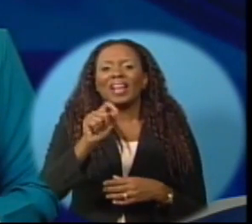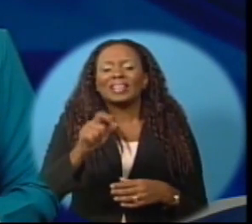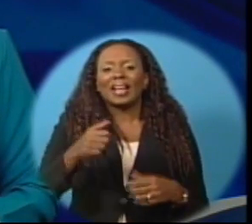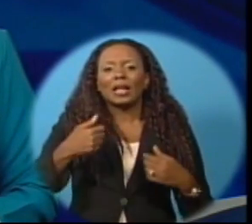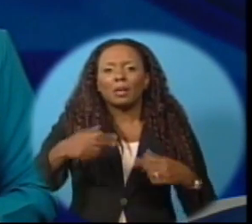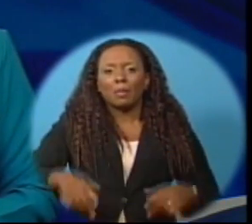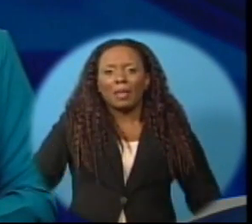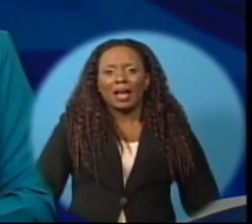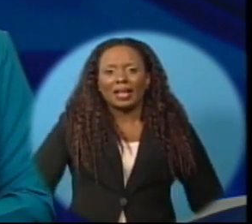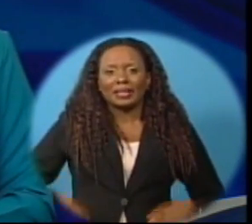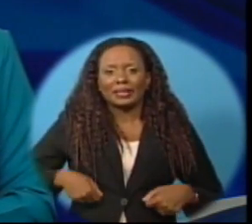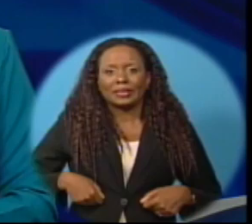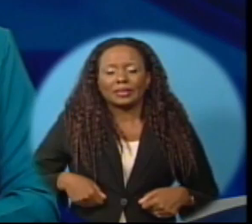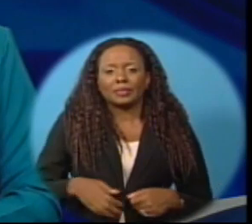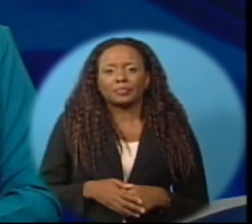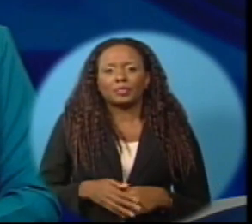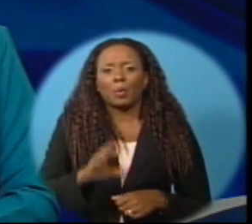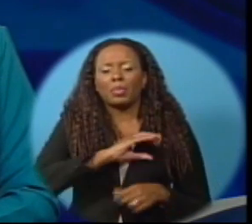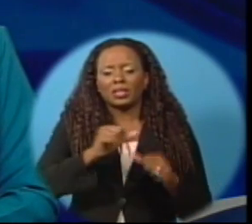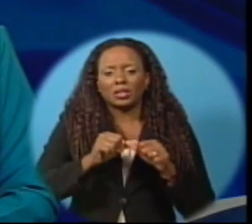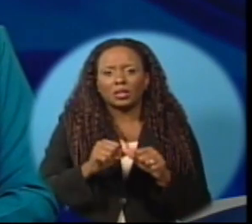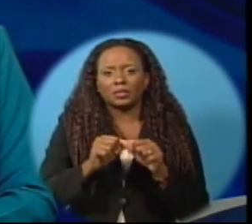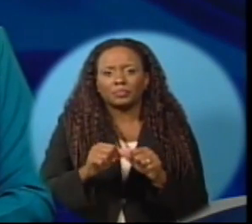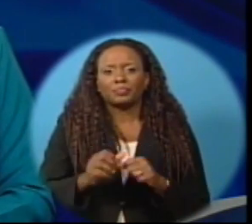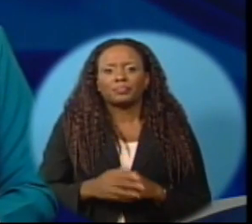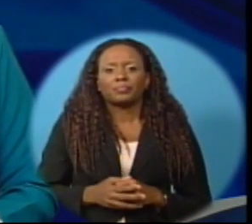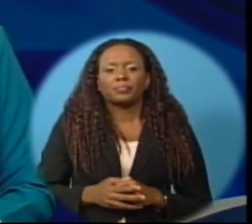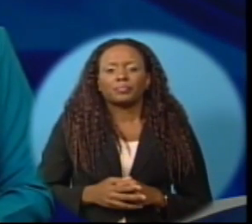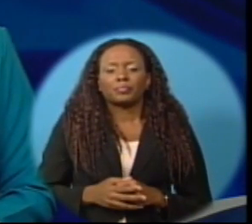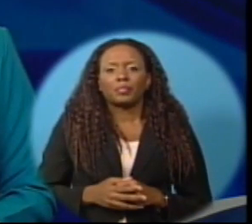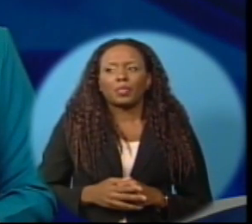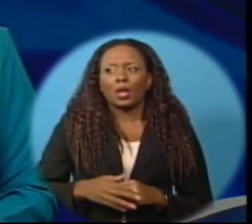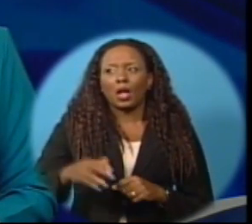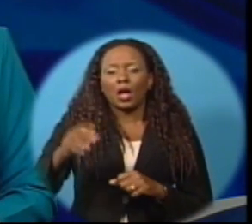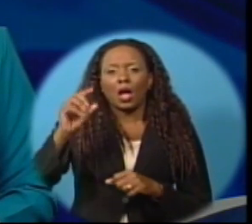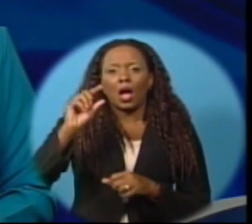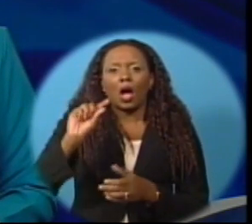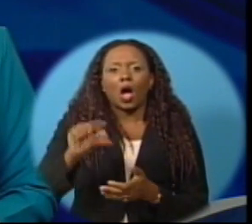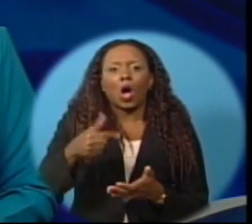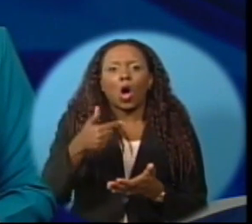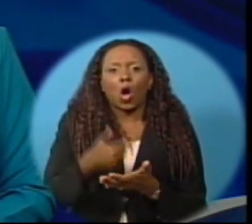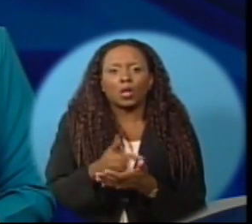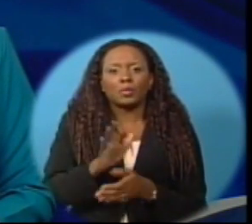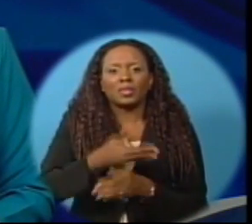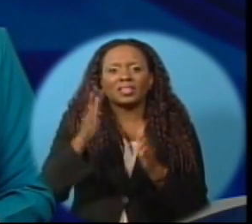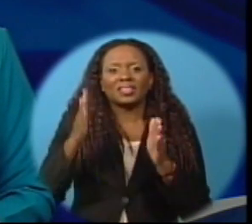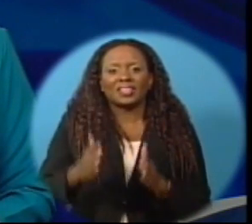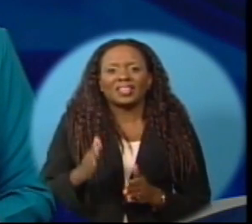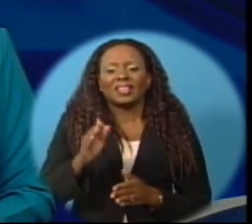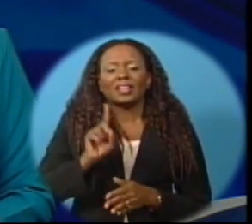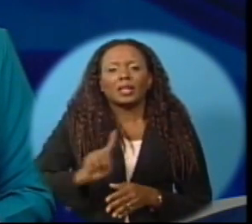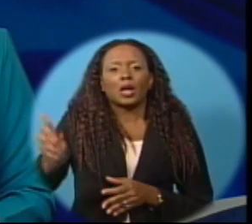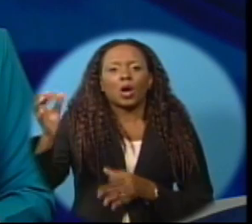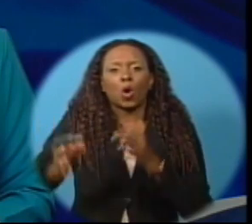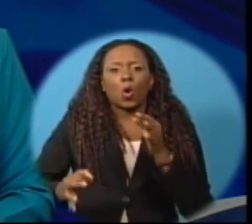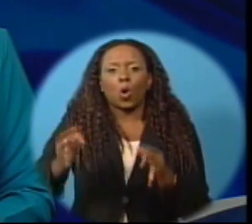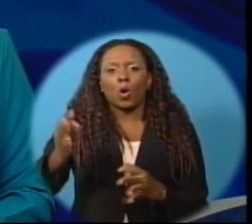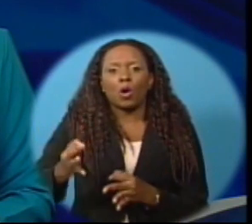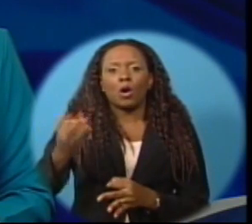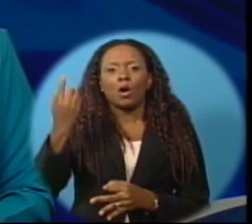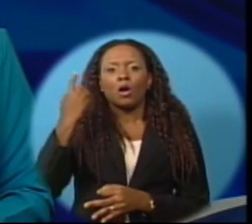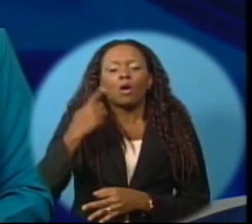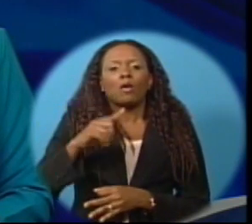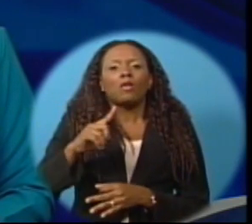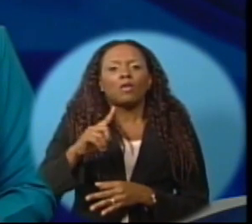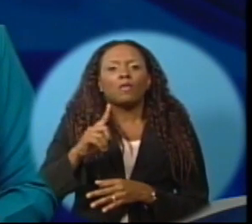are continuing. A local gospel artist is now on bail after appearing in court today on 2 charges